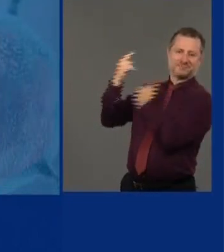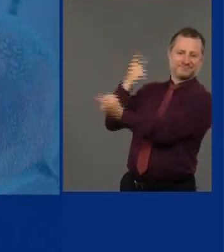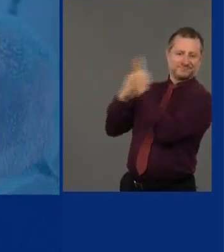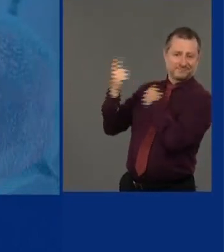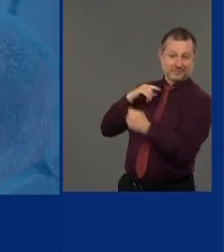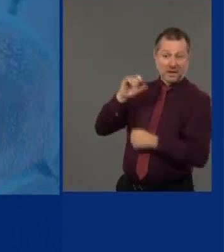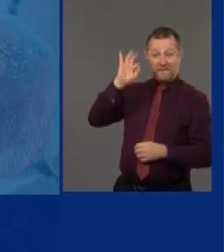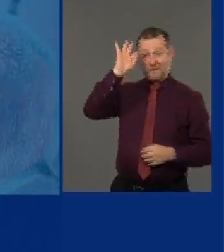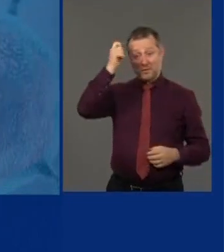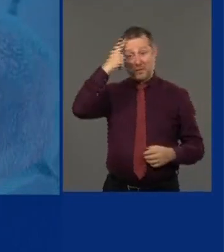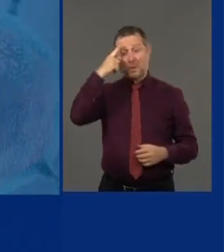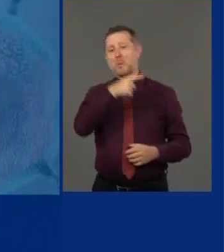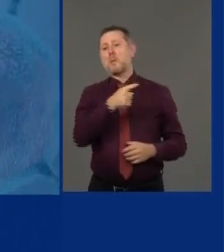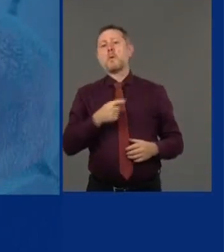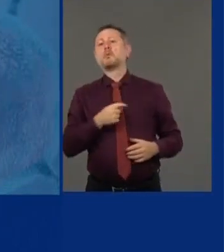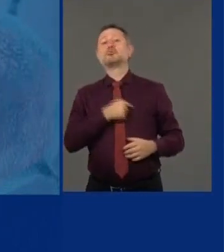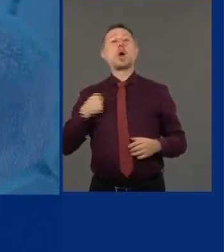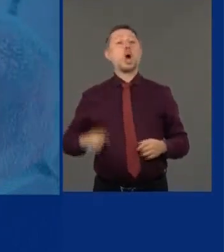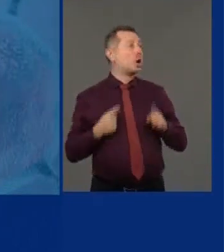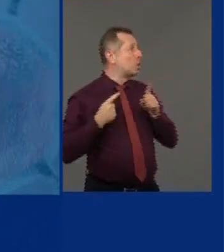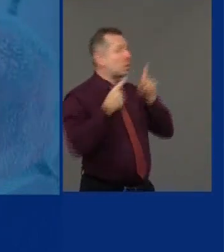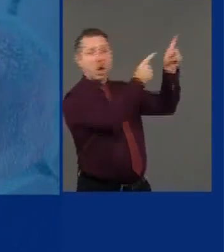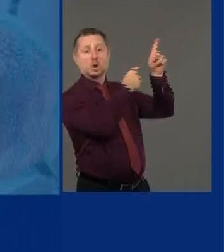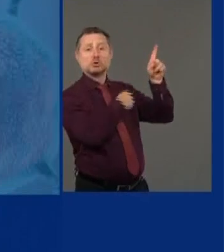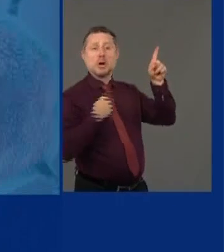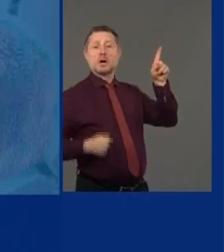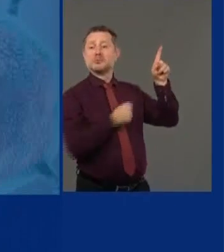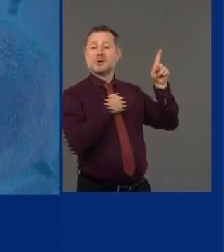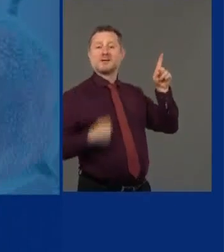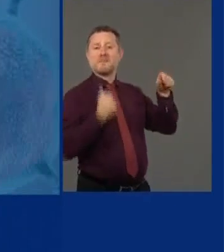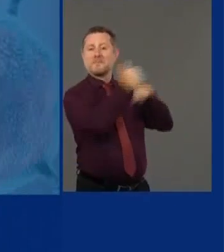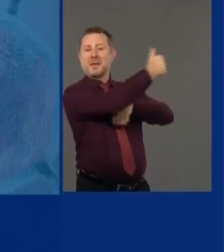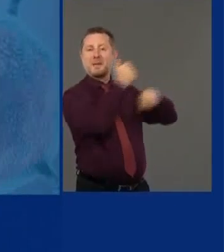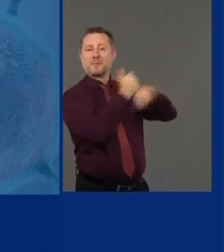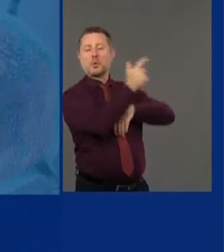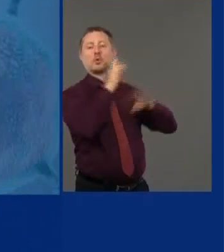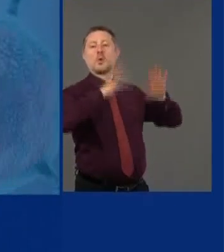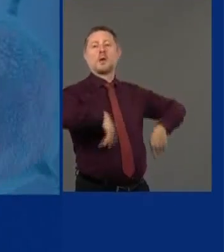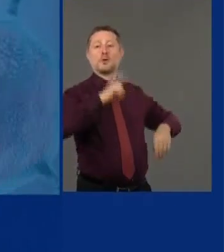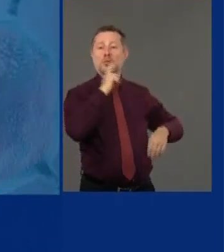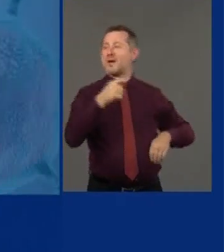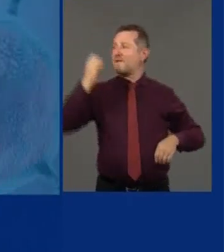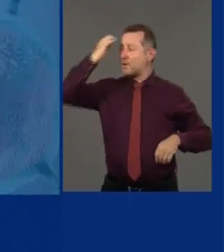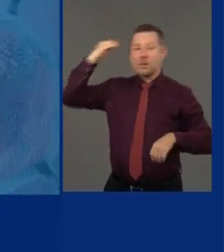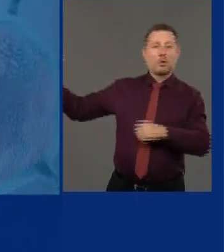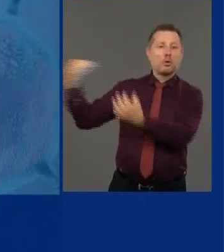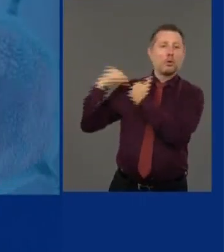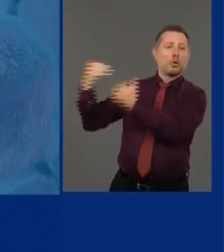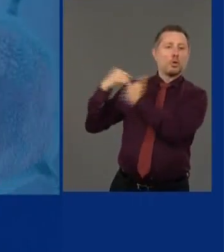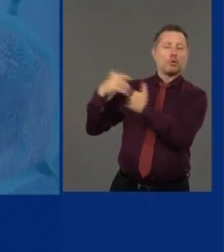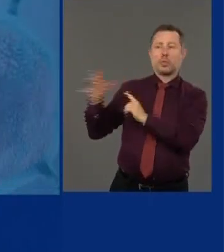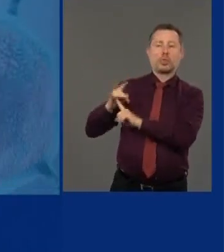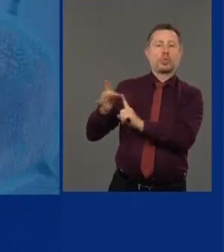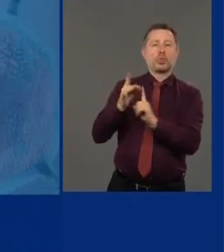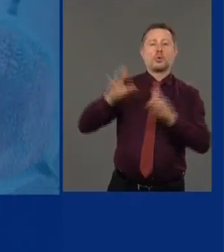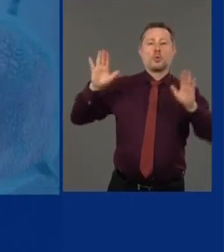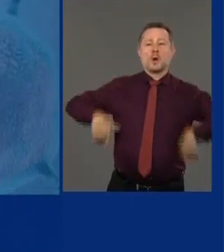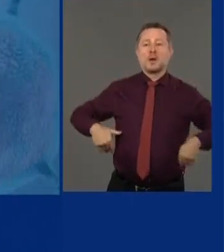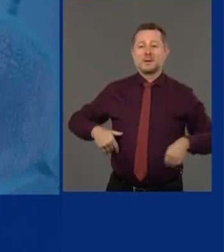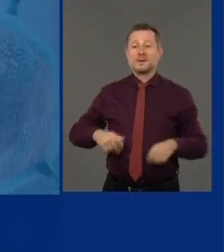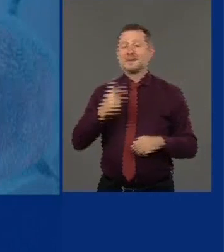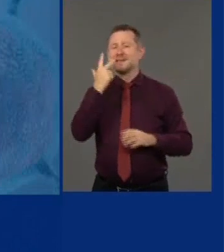was telling us the virus was in China, it had left China, it went to Europe. We had 3 million people come in